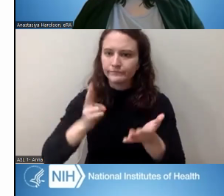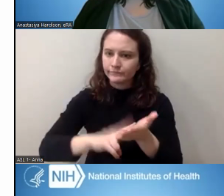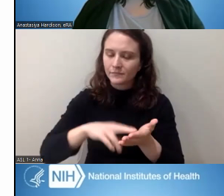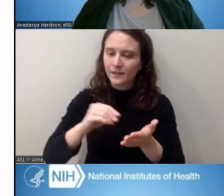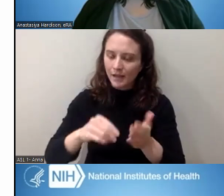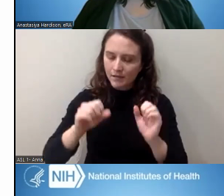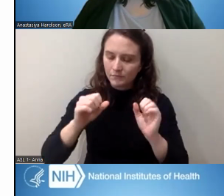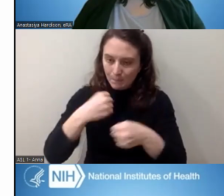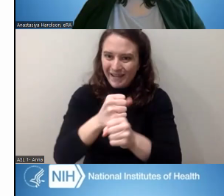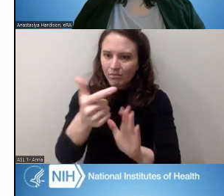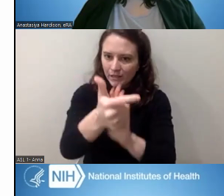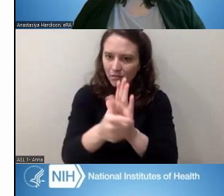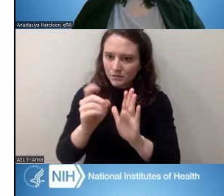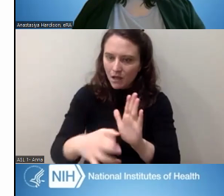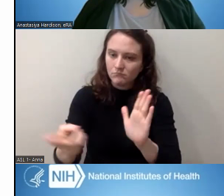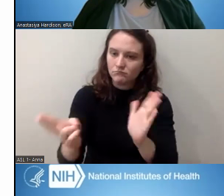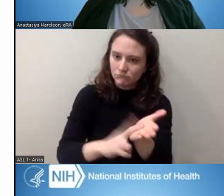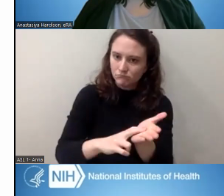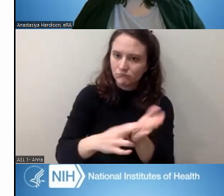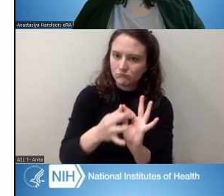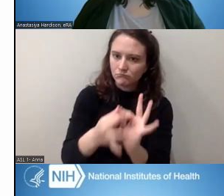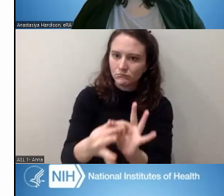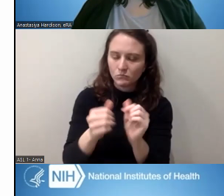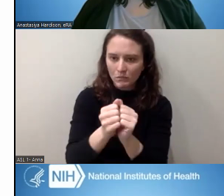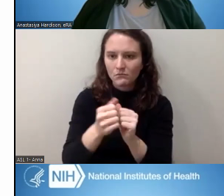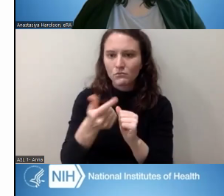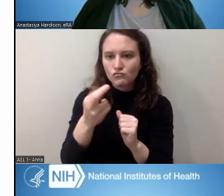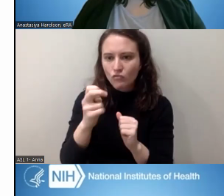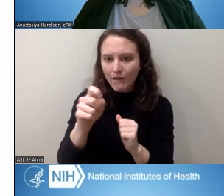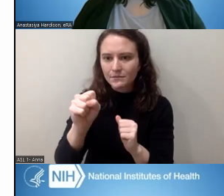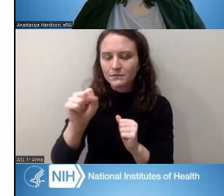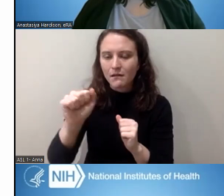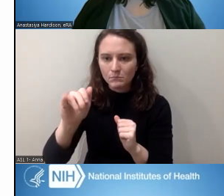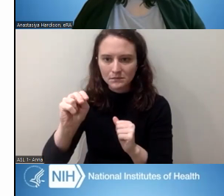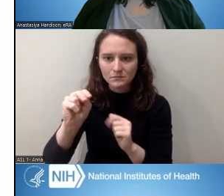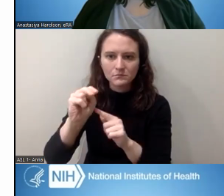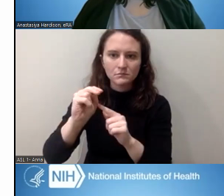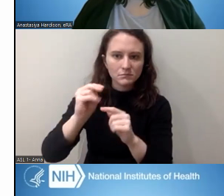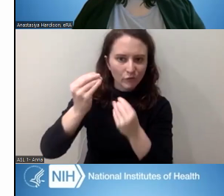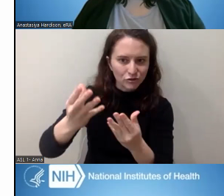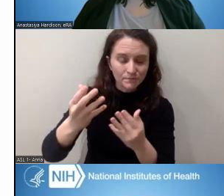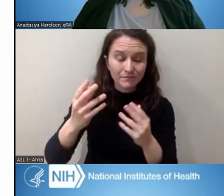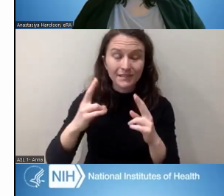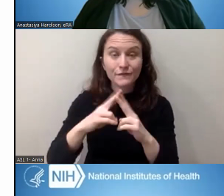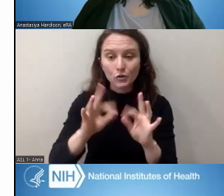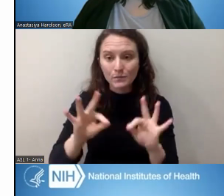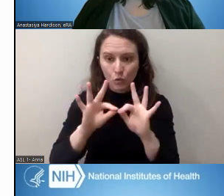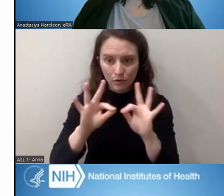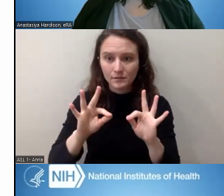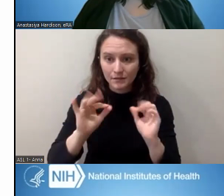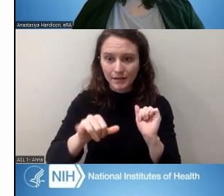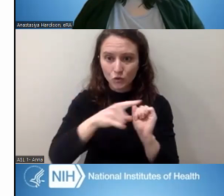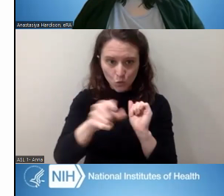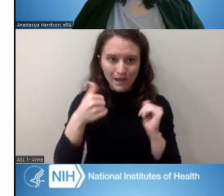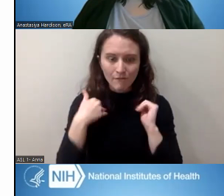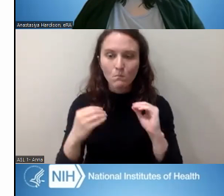the organization on grants administration matters. It is very important that that you guys have more than